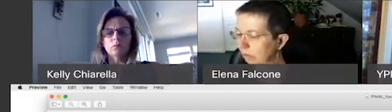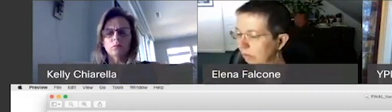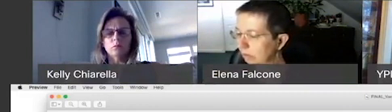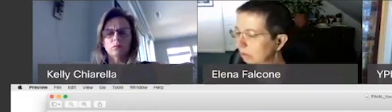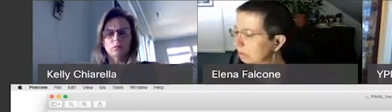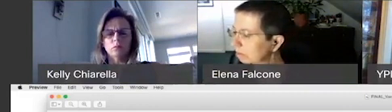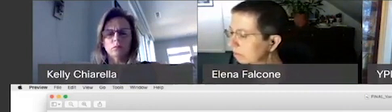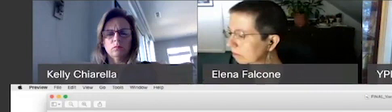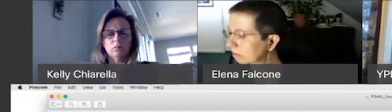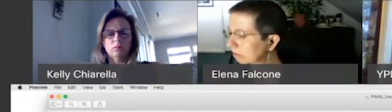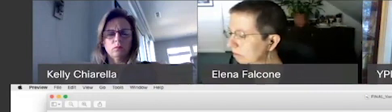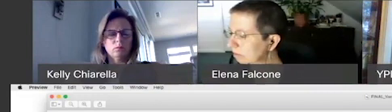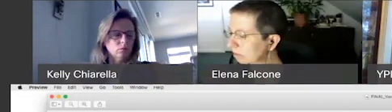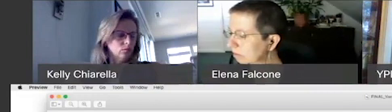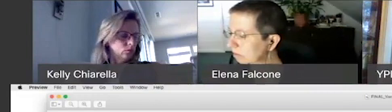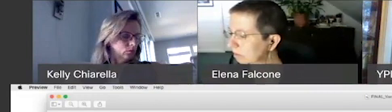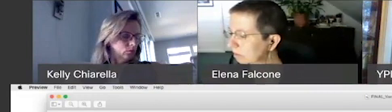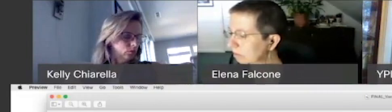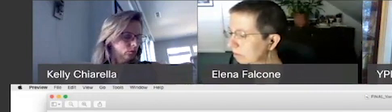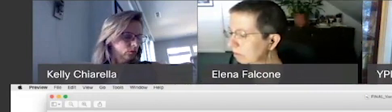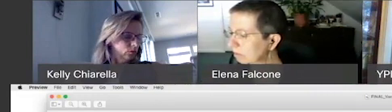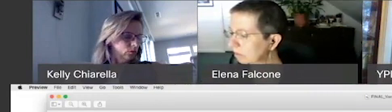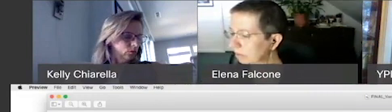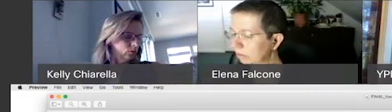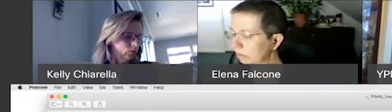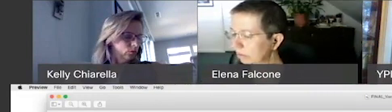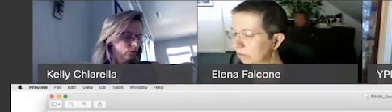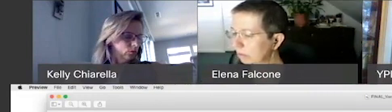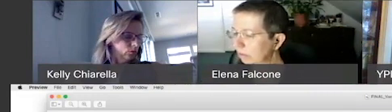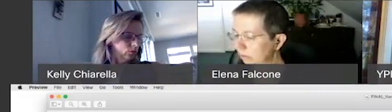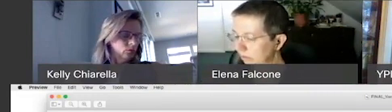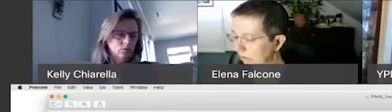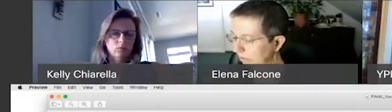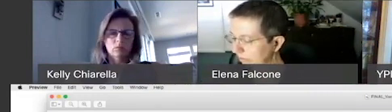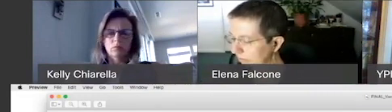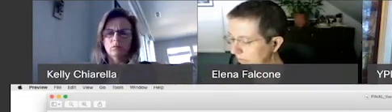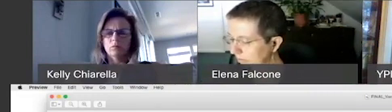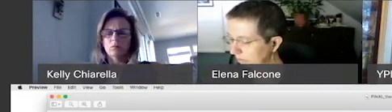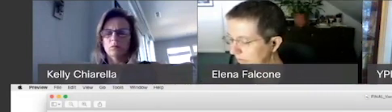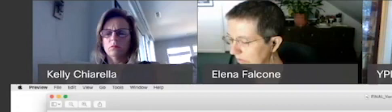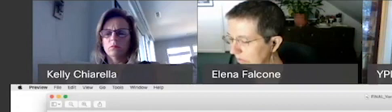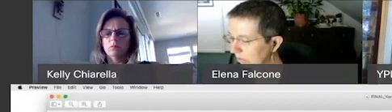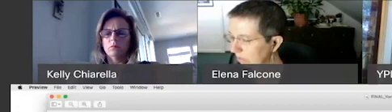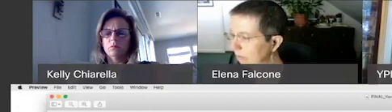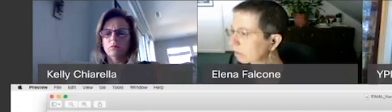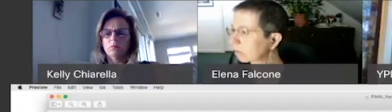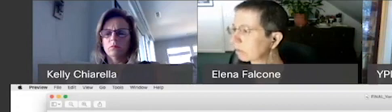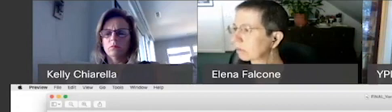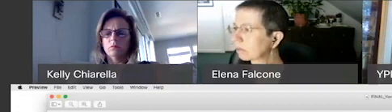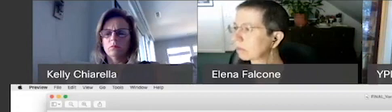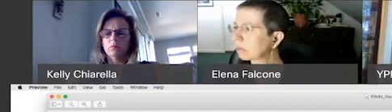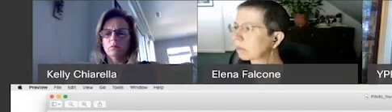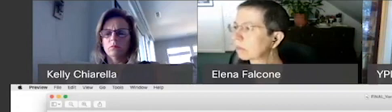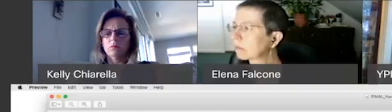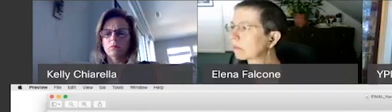York on a retail basis as well. We at the AG's office received over 5,000 price gouging complaints in the first month after the